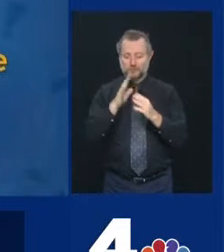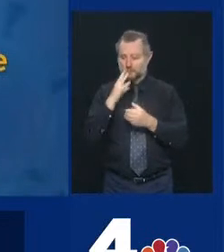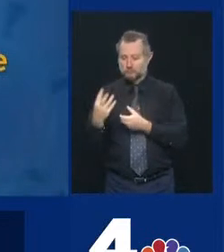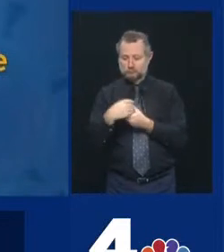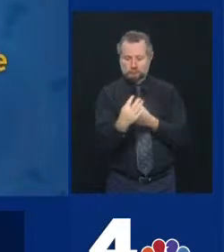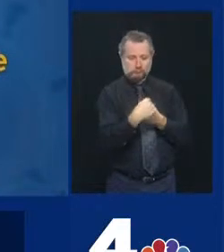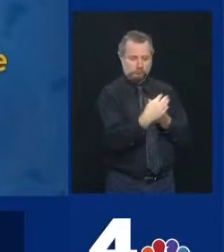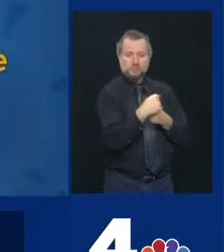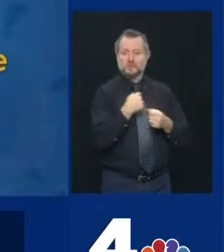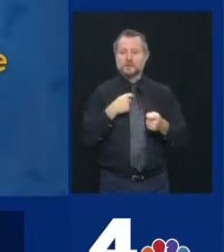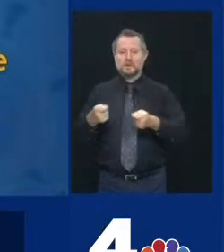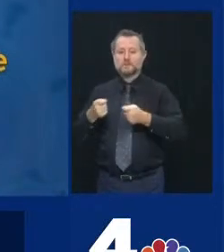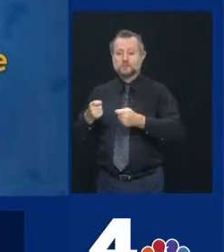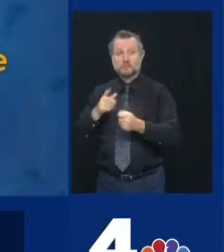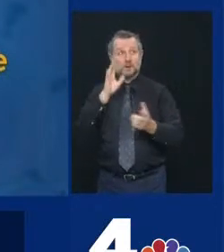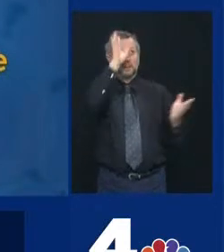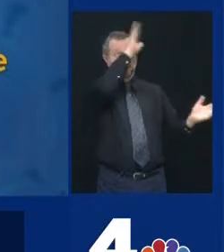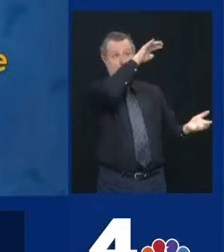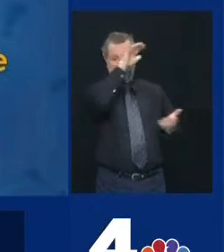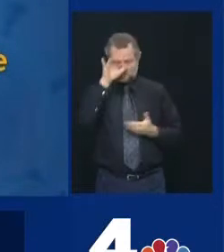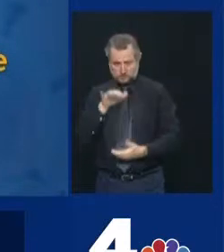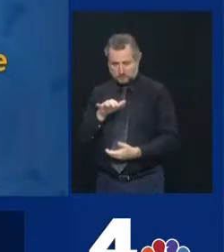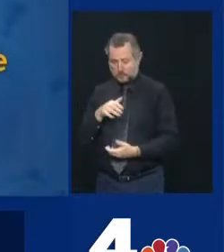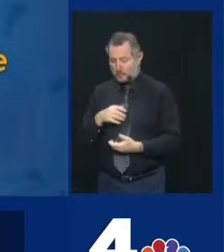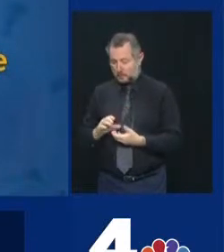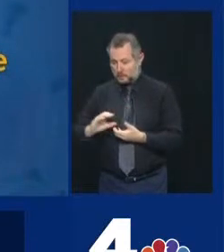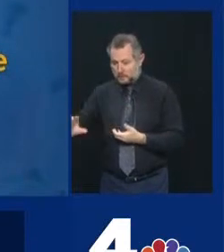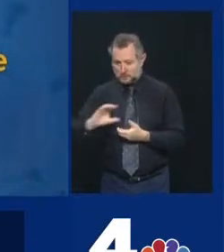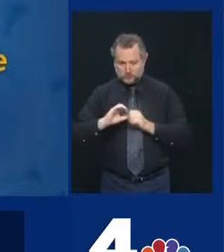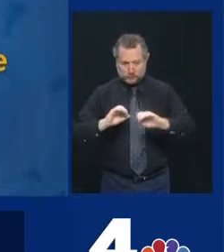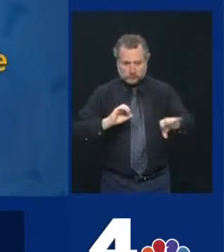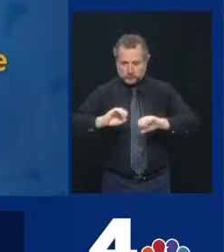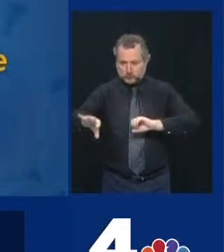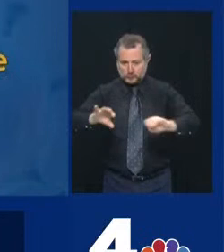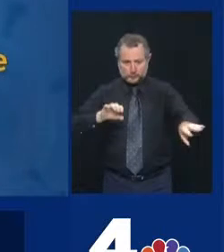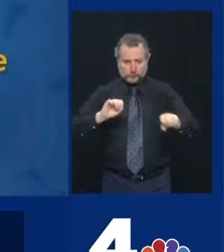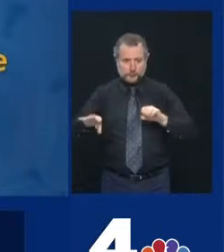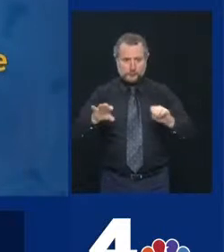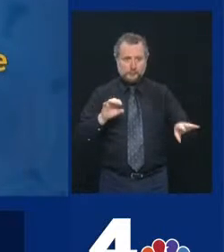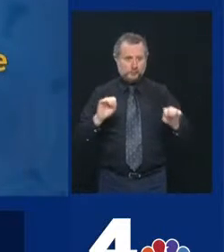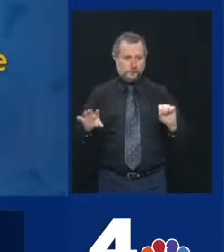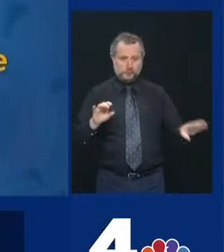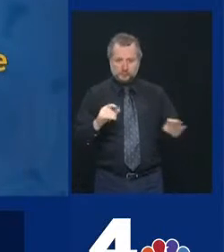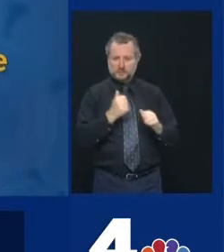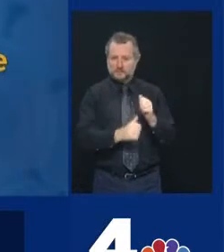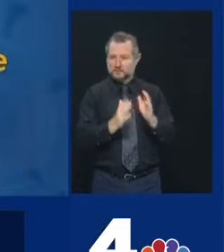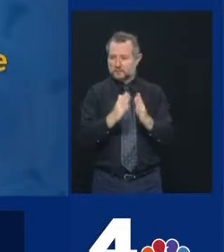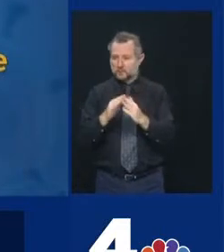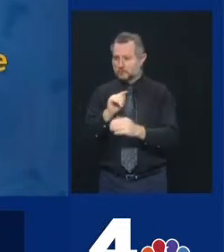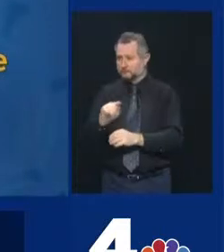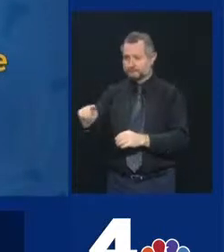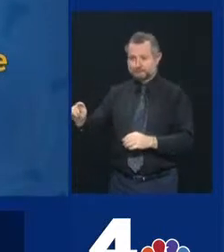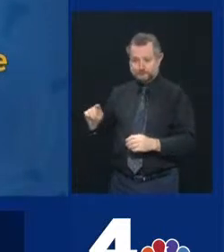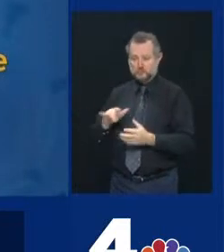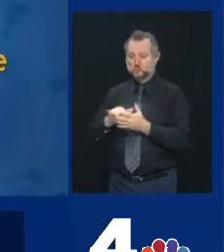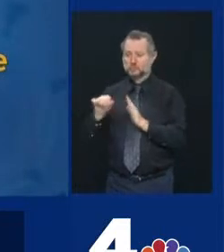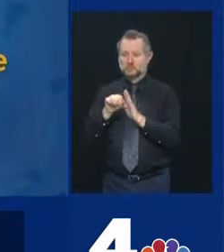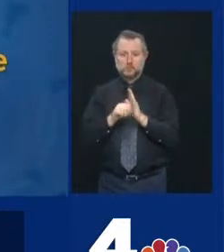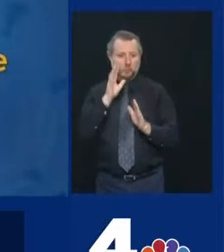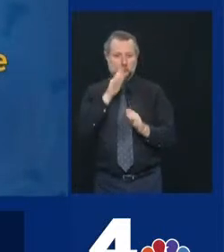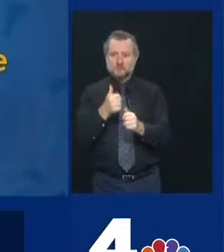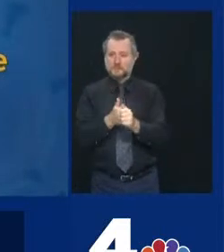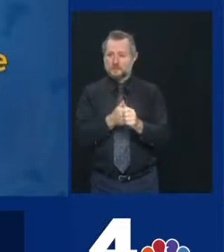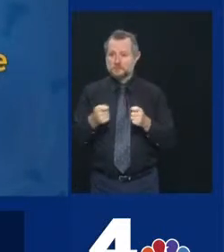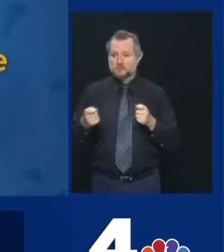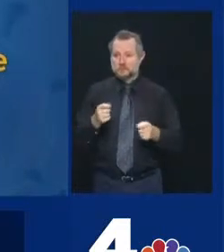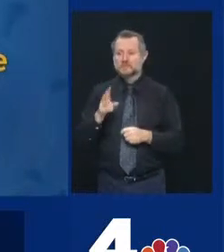federal to the state. We have to work that out. Local governments will participate through the state. We have 62 counties.